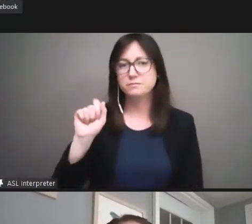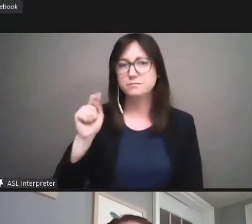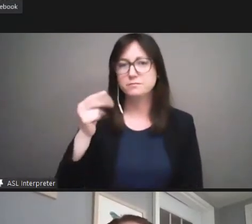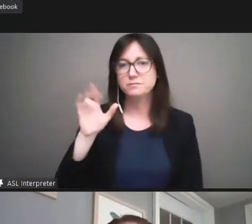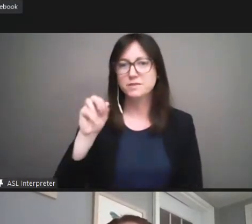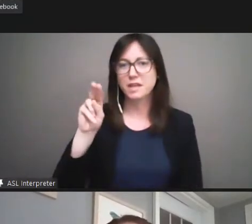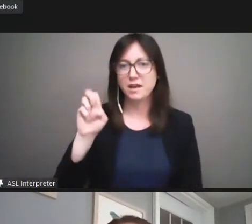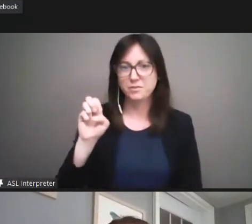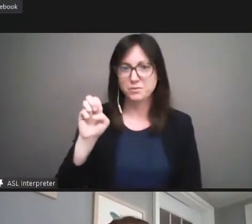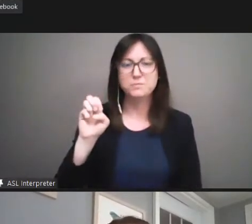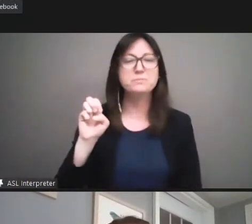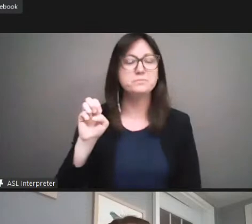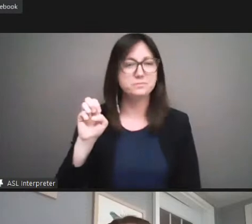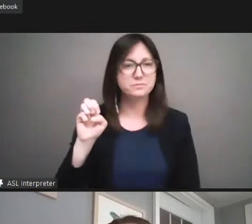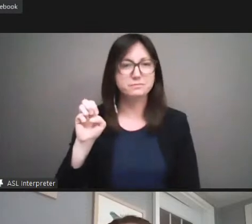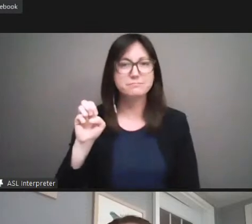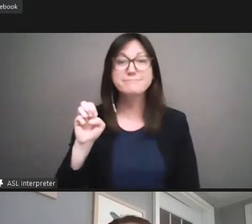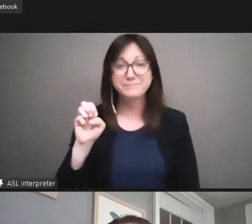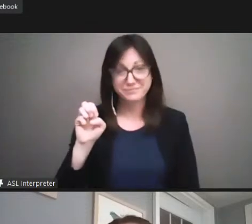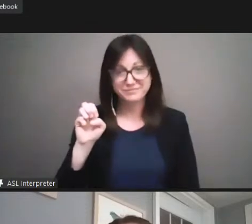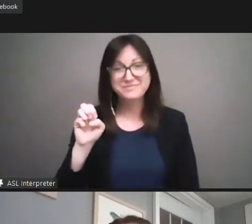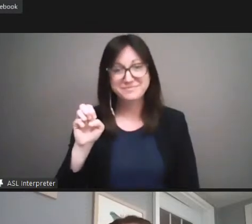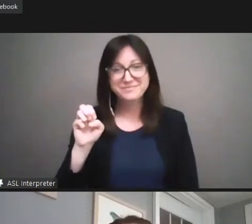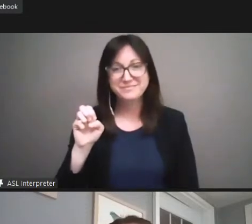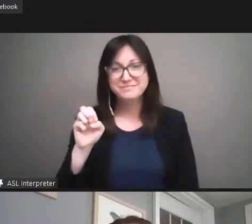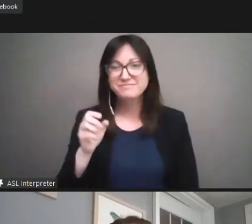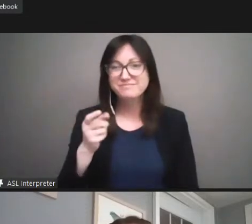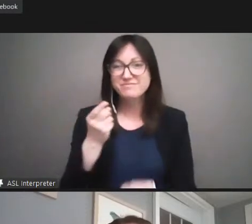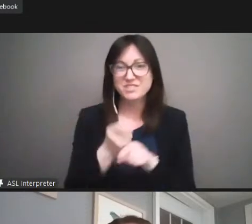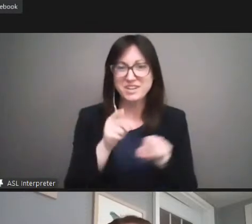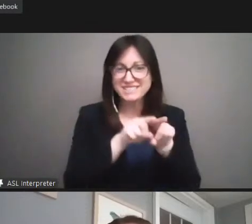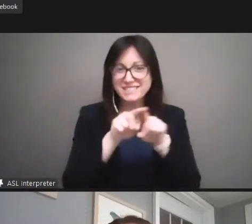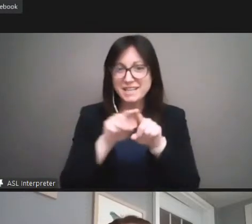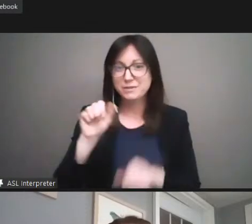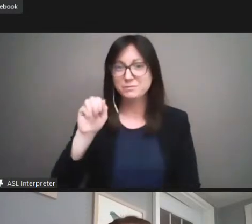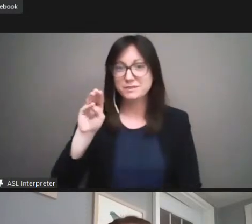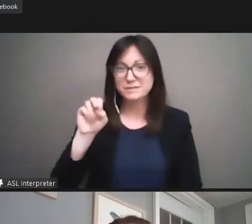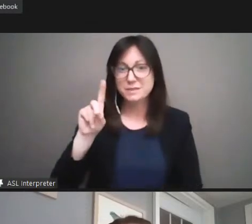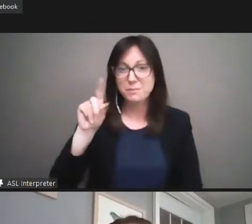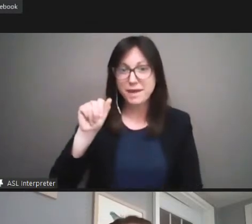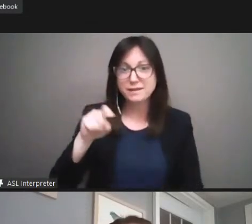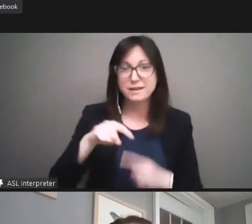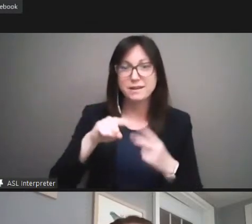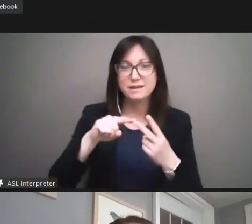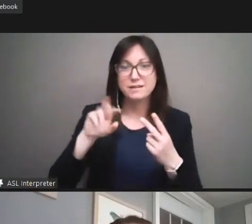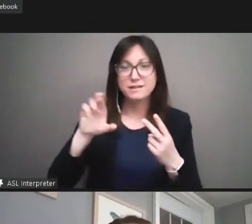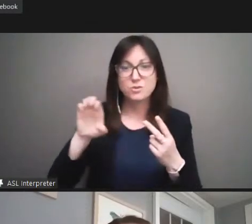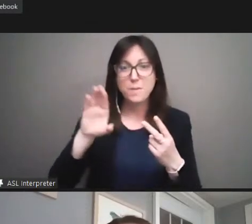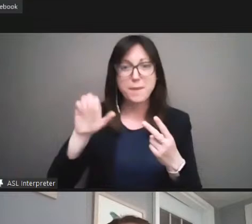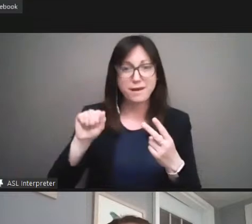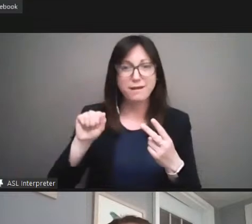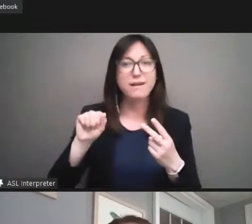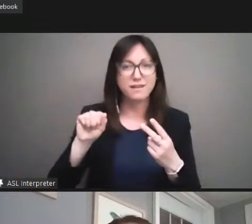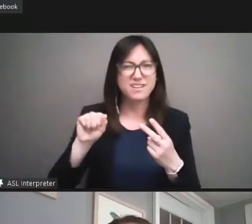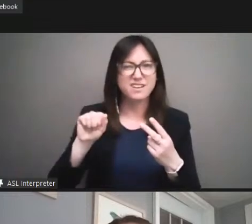that really ties up both what Amanda and Rebecca were saying, Tegan, in